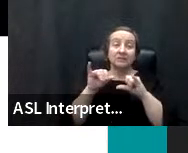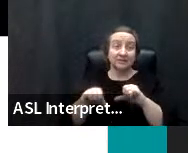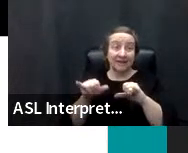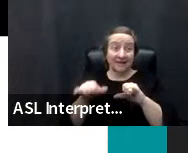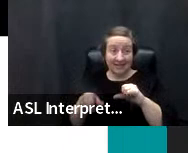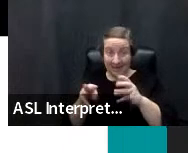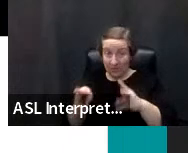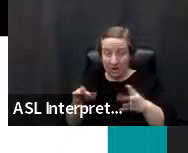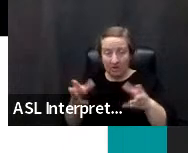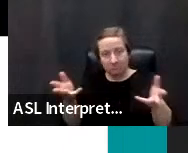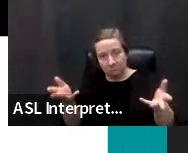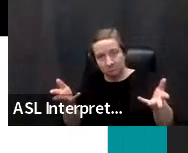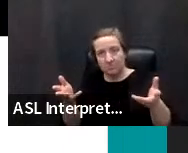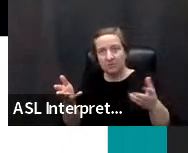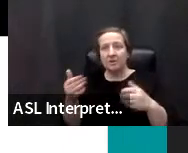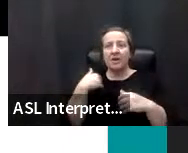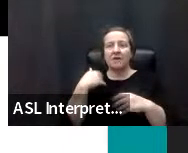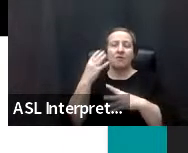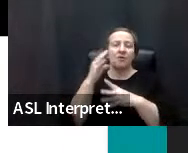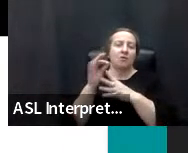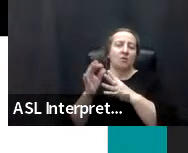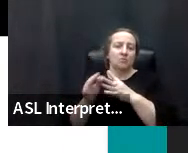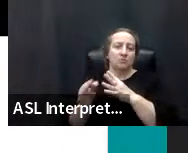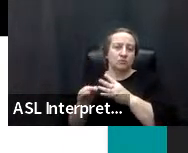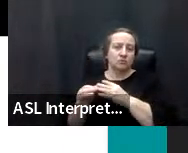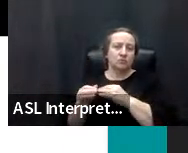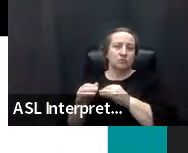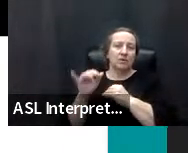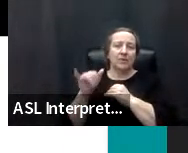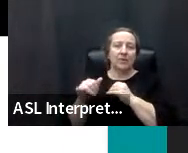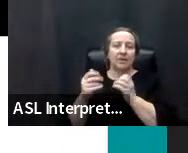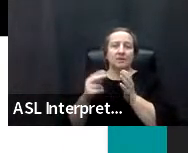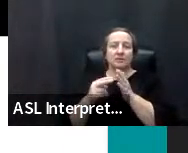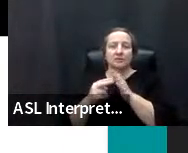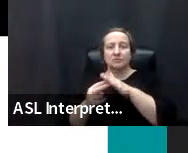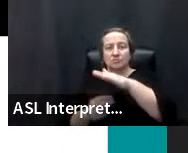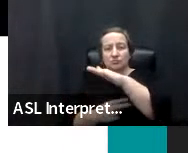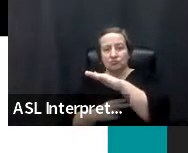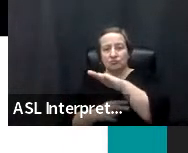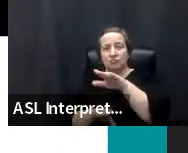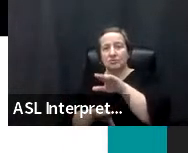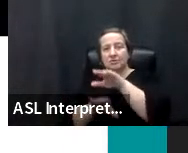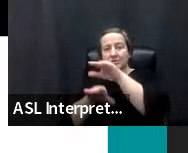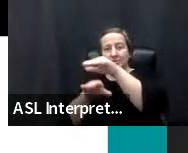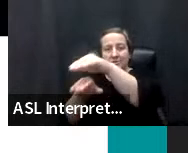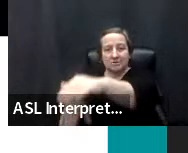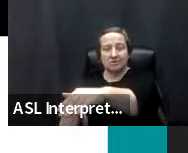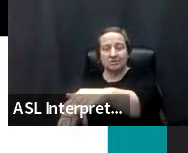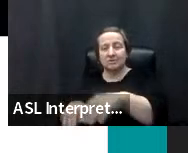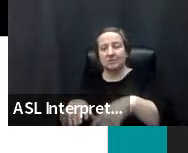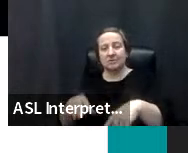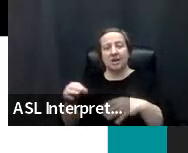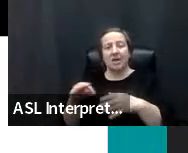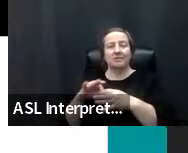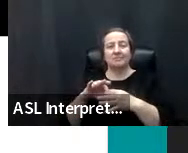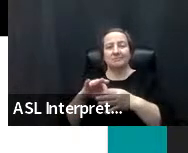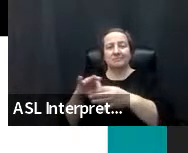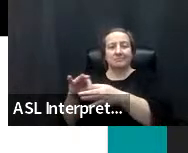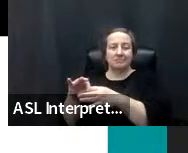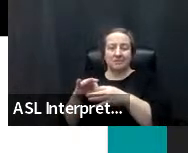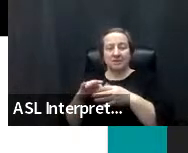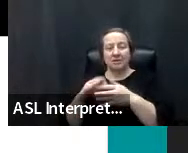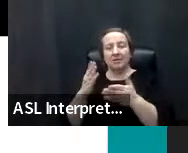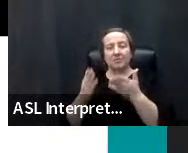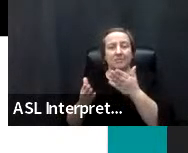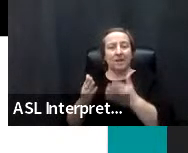configuration or not, there's an option for this bridge configuration and interchange that might